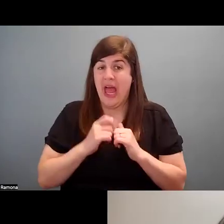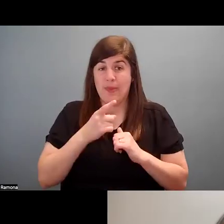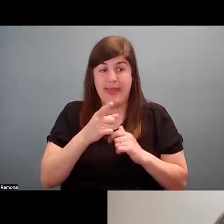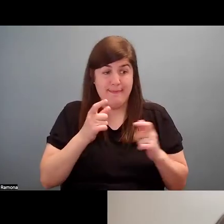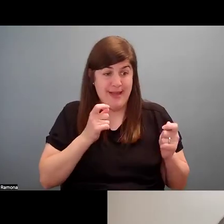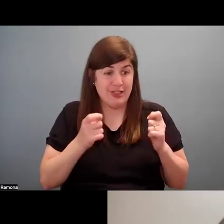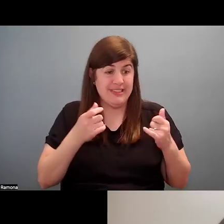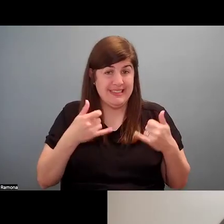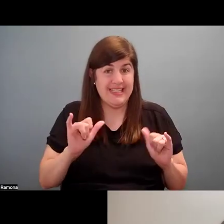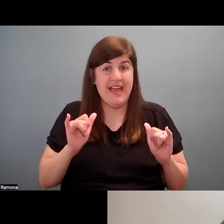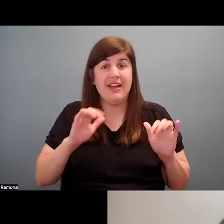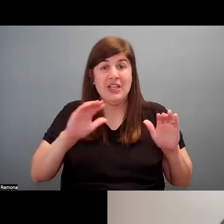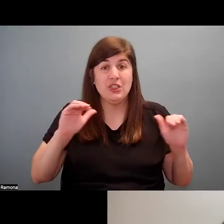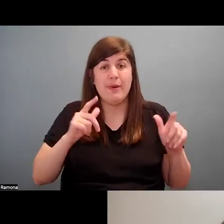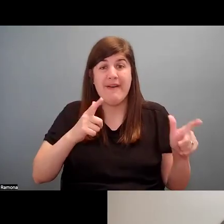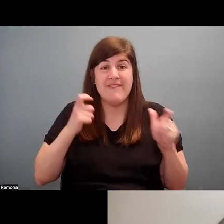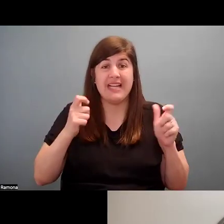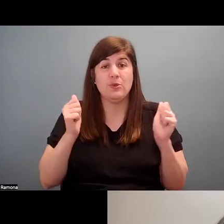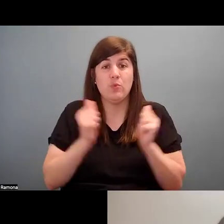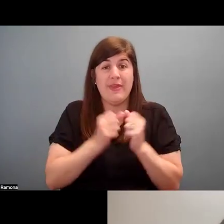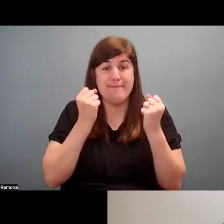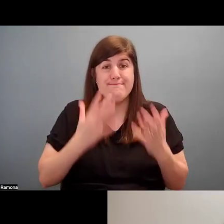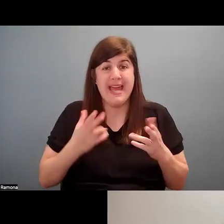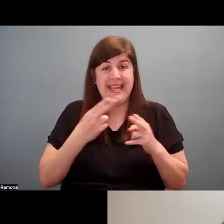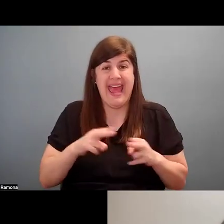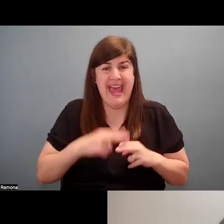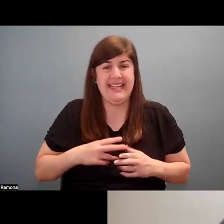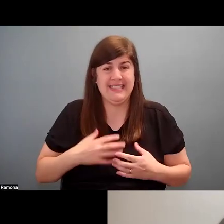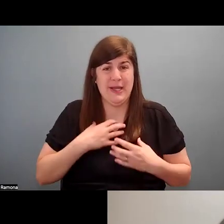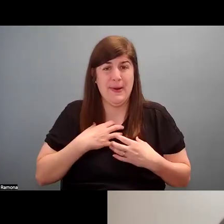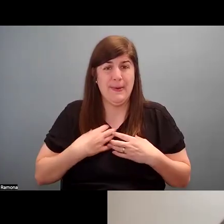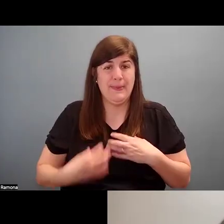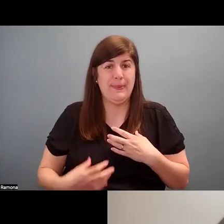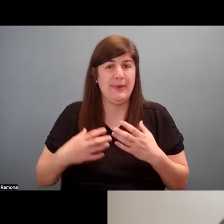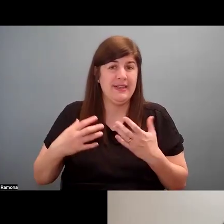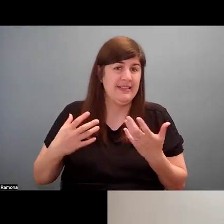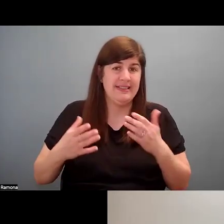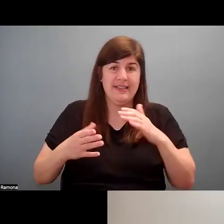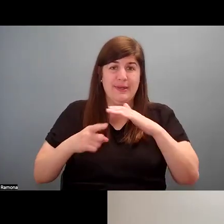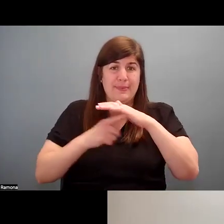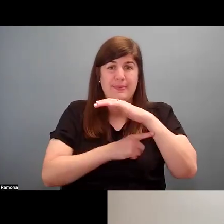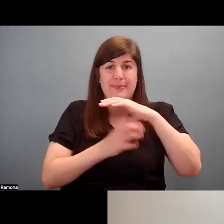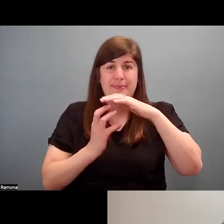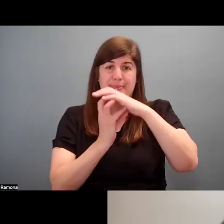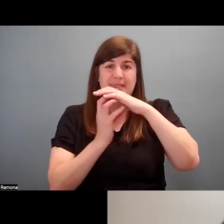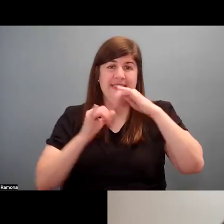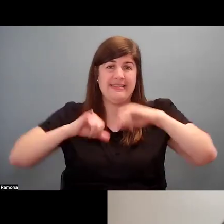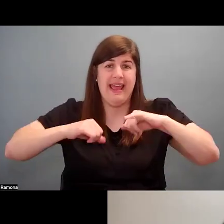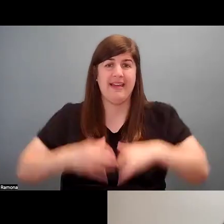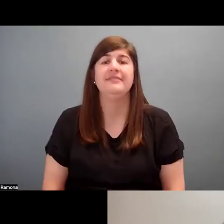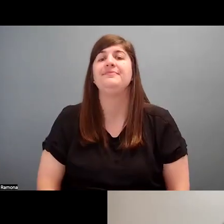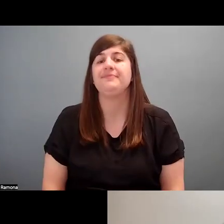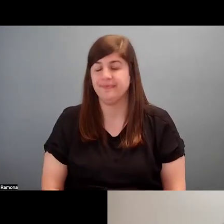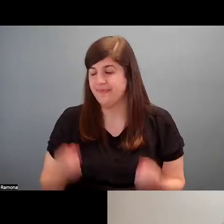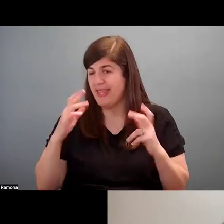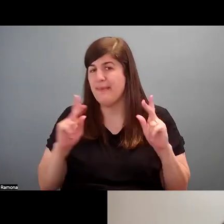still swim so fast with so many eggs? A lot. Yeah, it's Yeah. really impressive. Yes. Um, yeah. We've had a couple